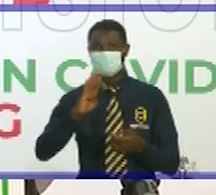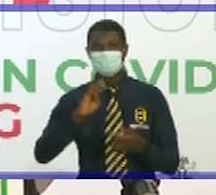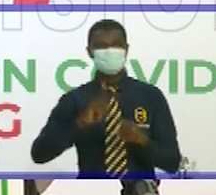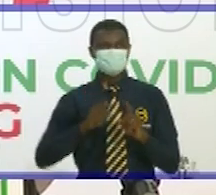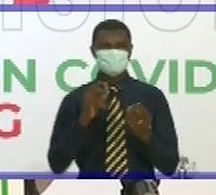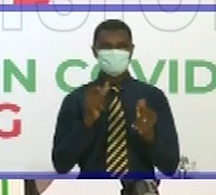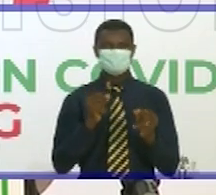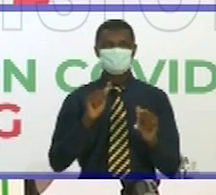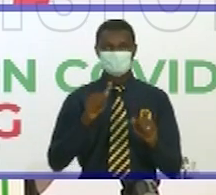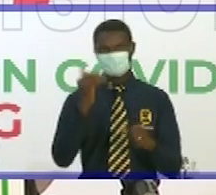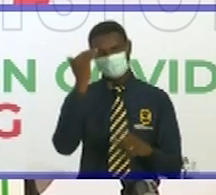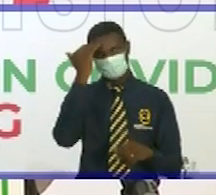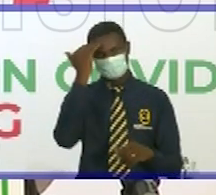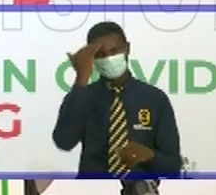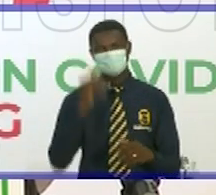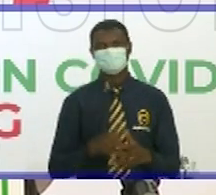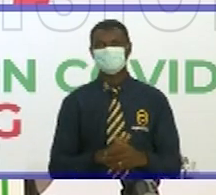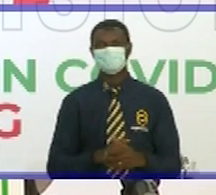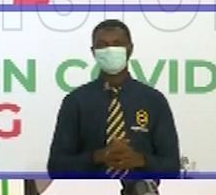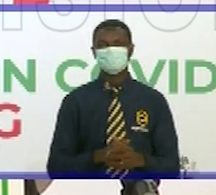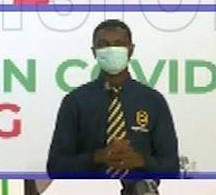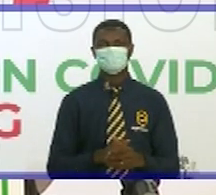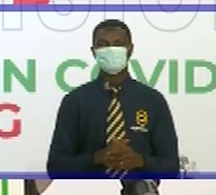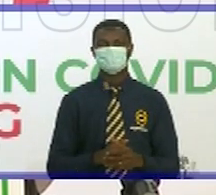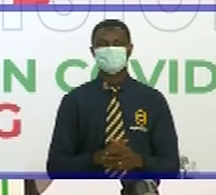mo o di dodon